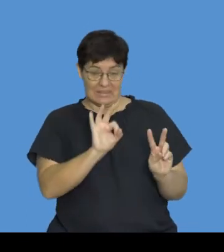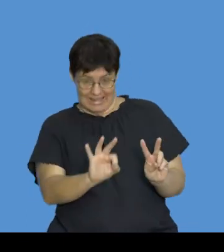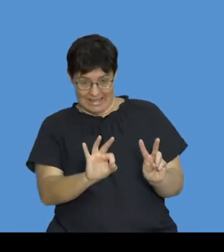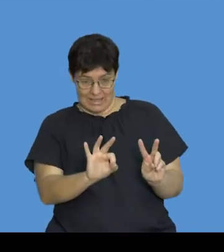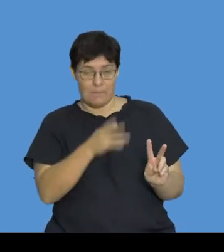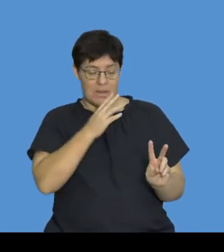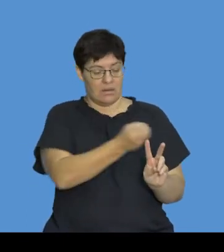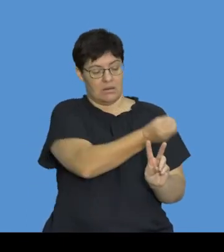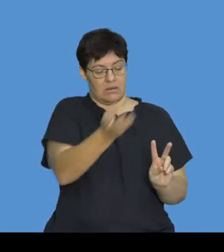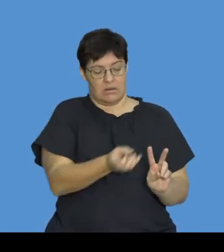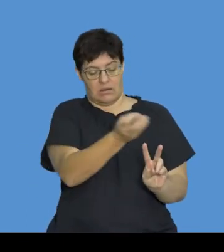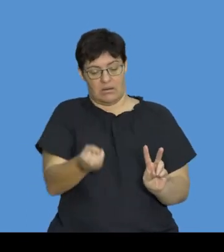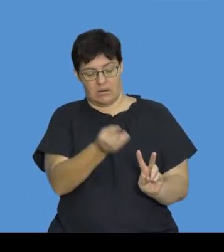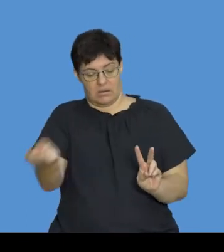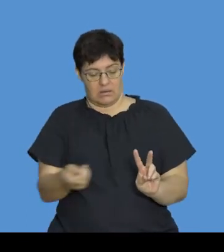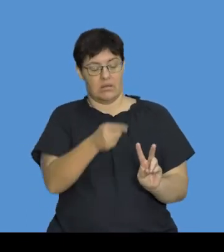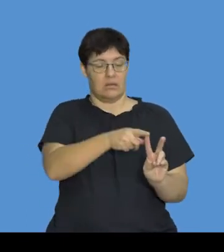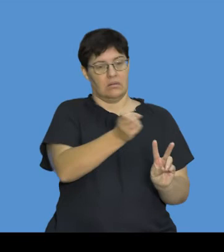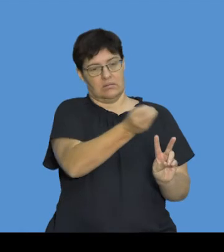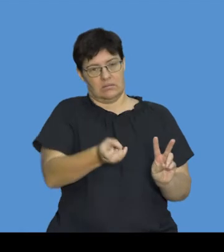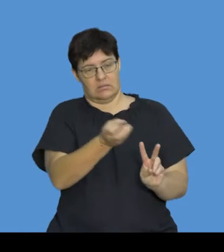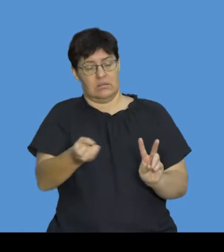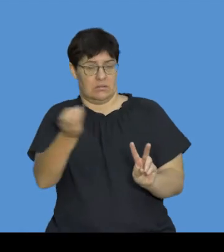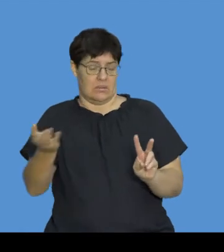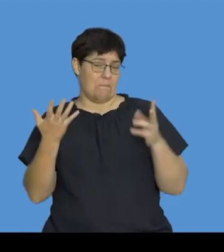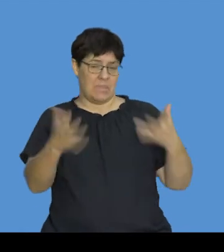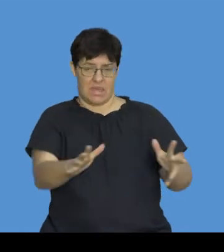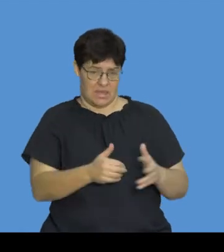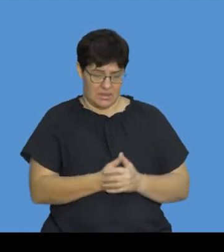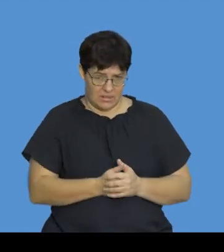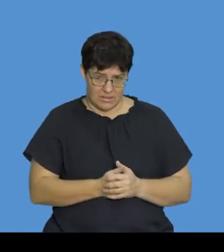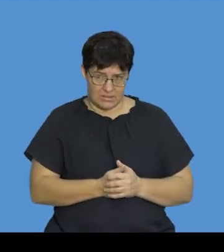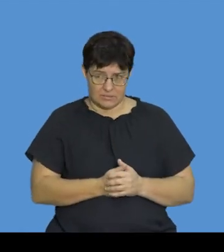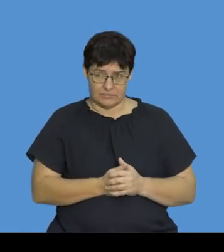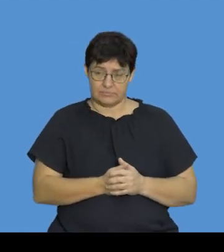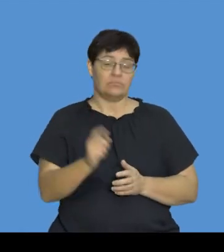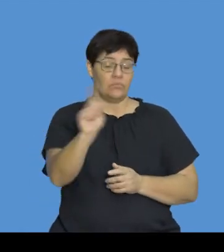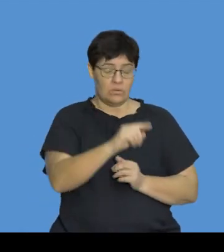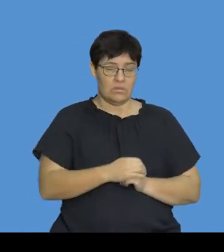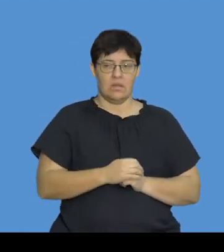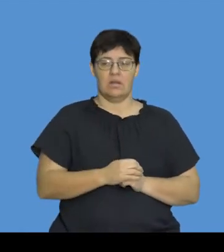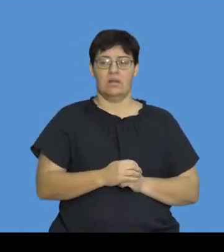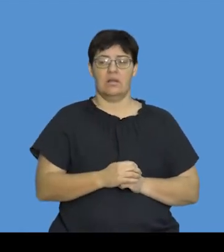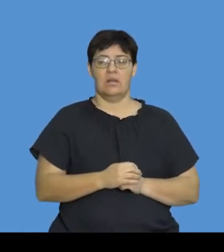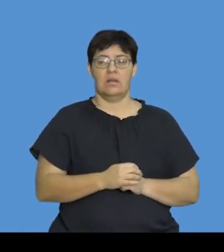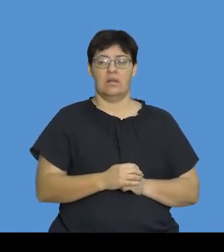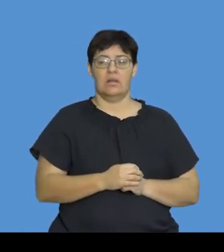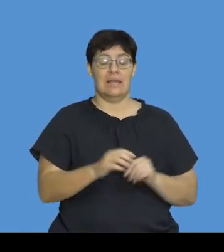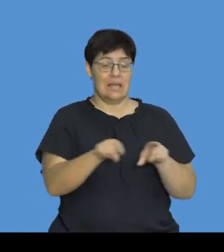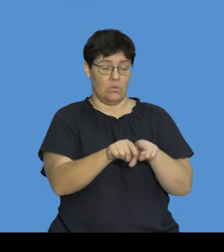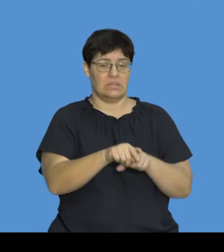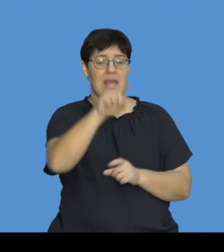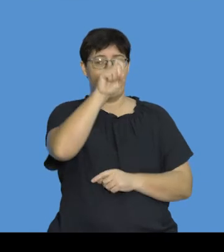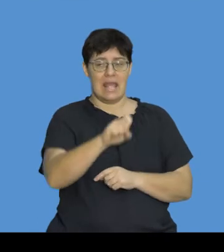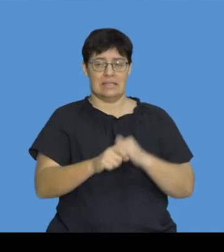the distributive law. What does that mean? It means this is going to be x distributed